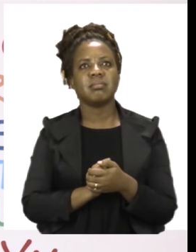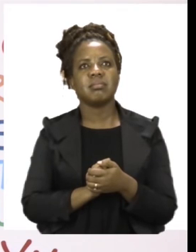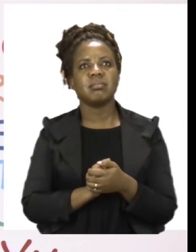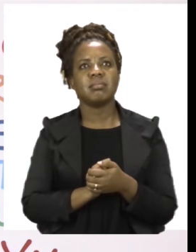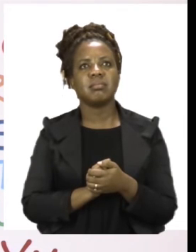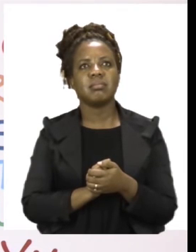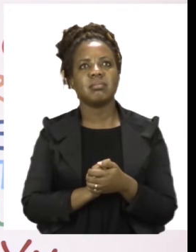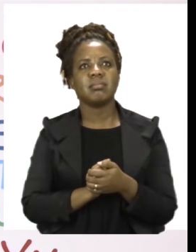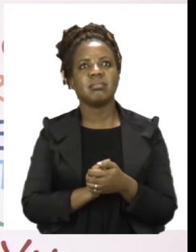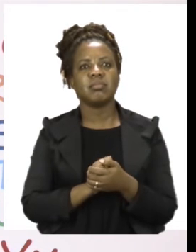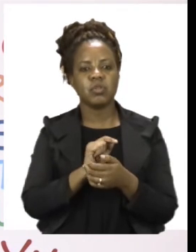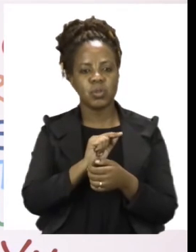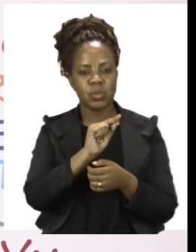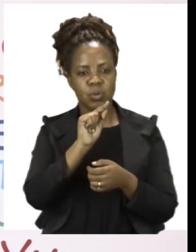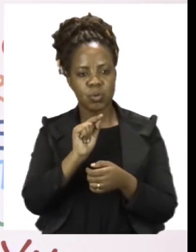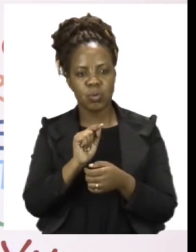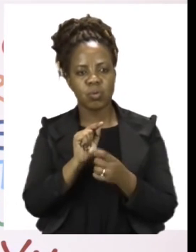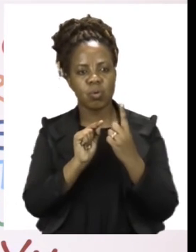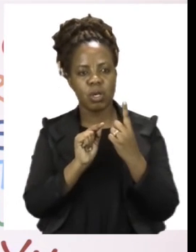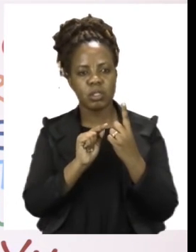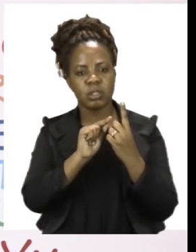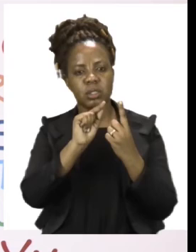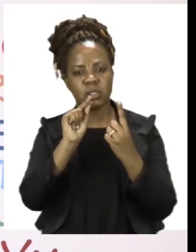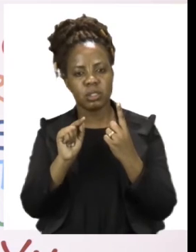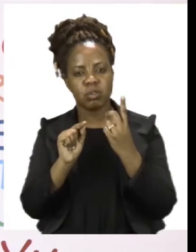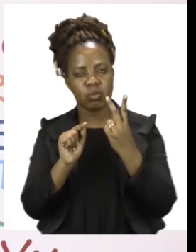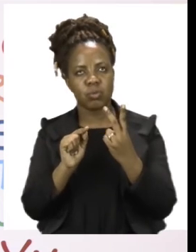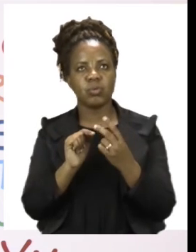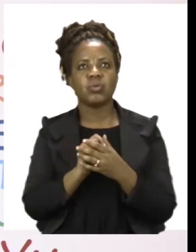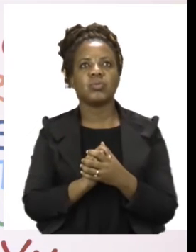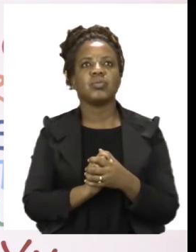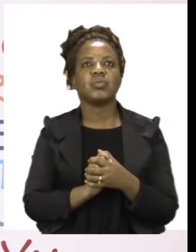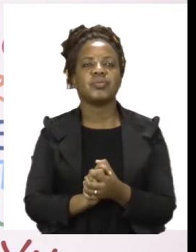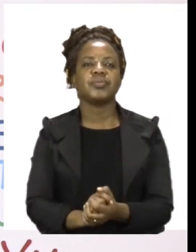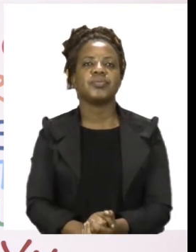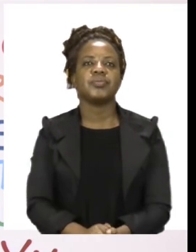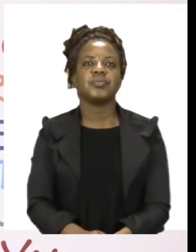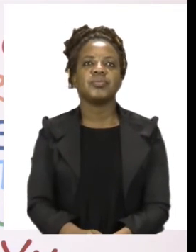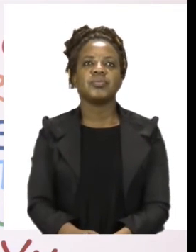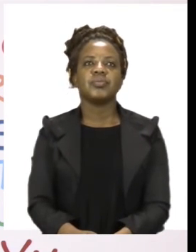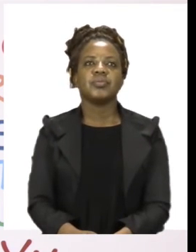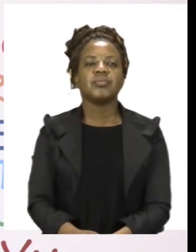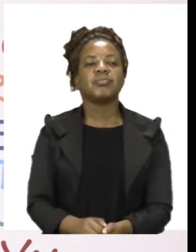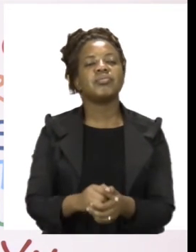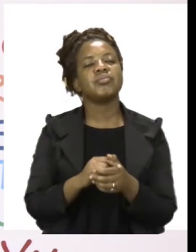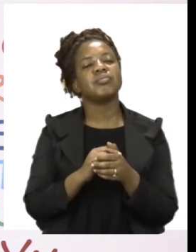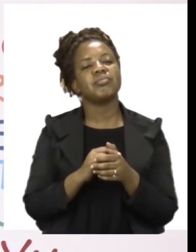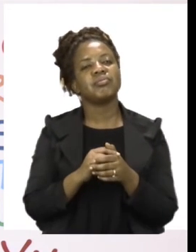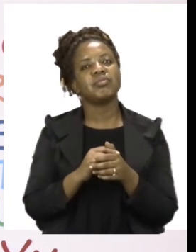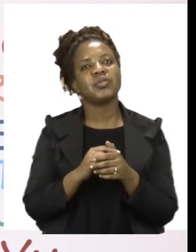board. This one is our hop. So this is 1 hop. Take your time with all